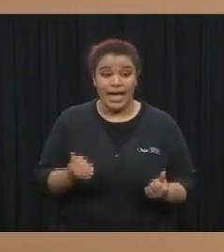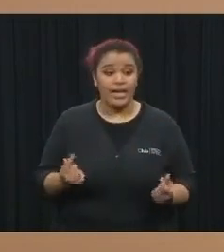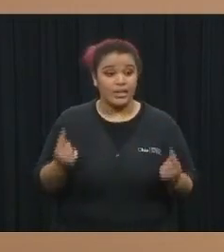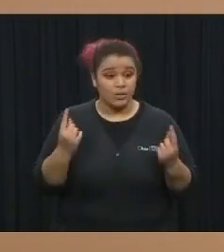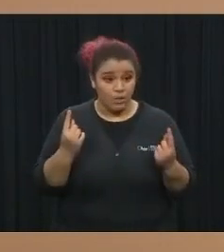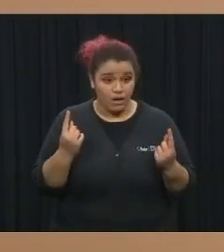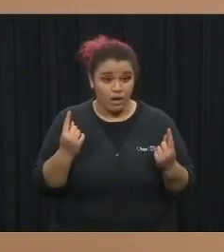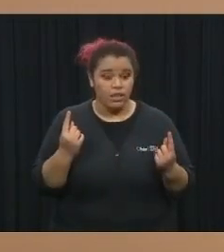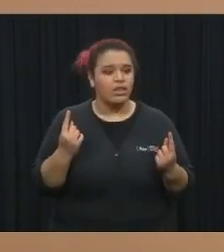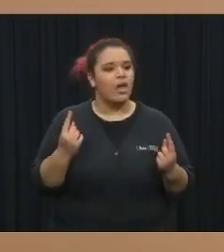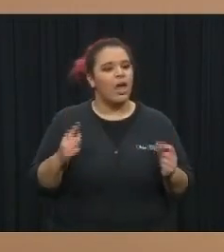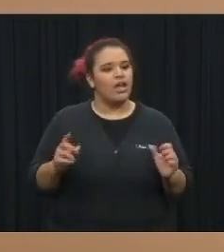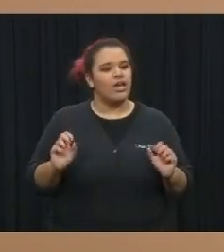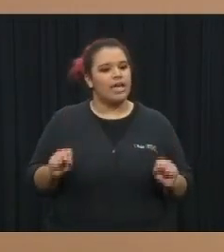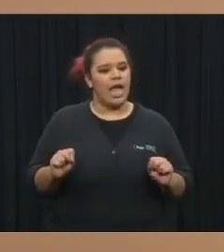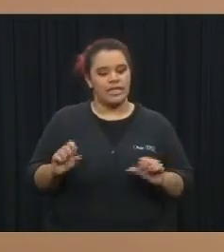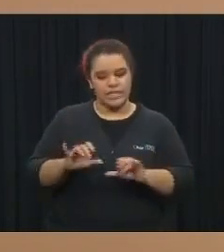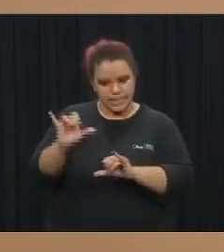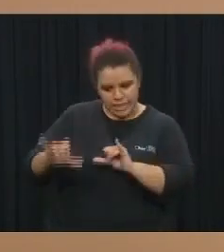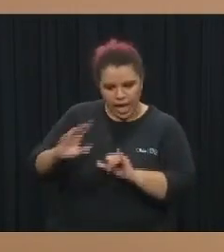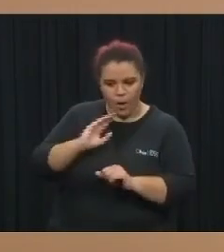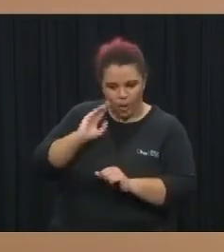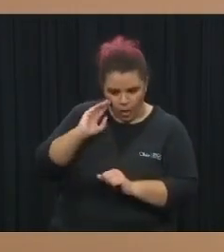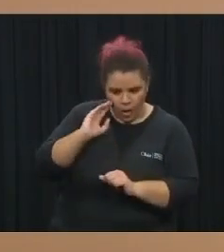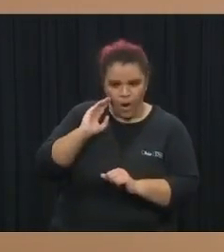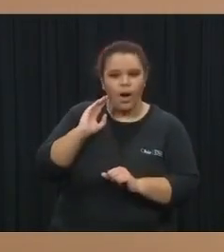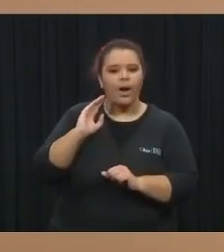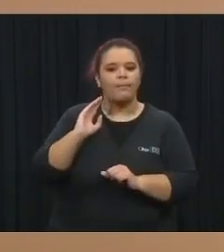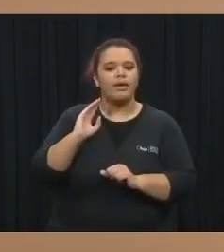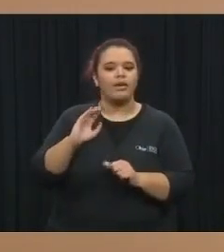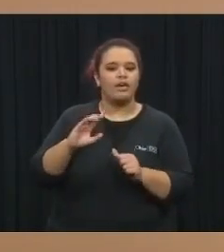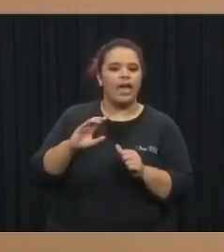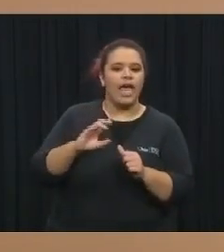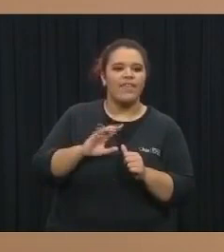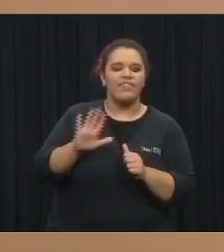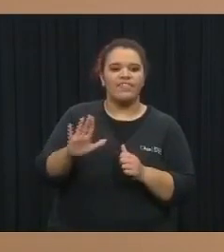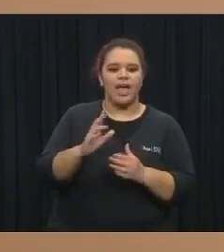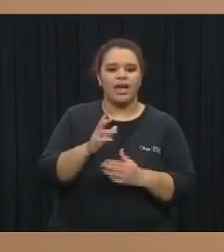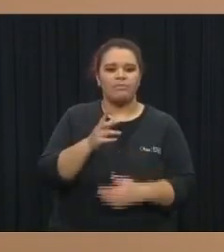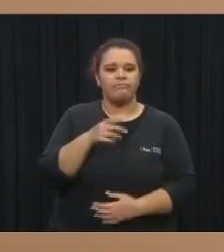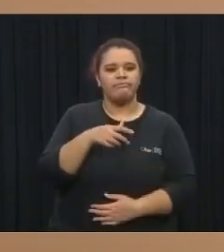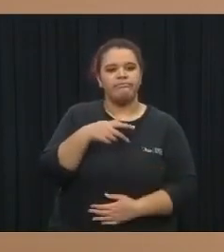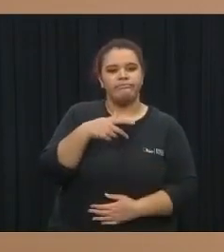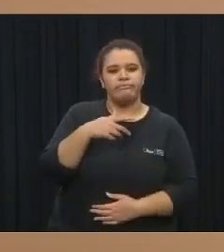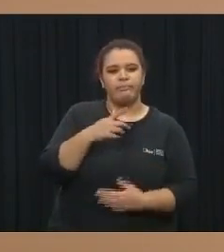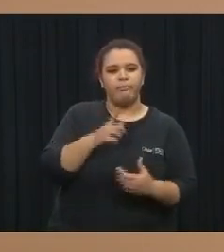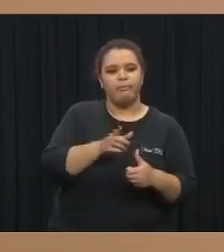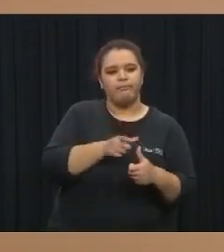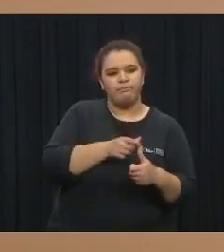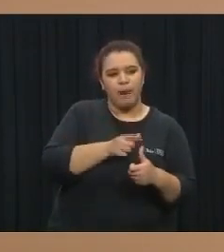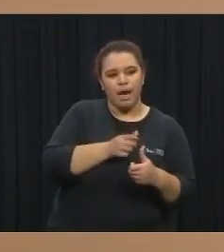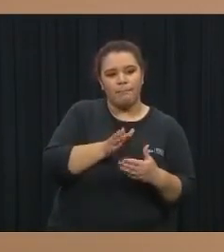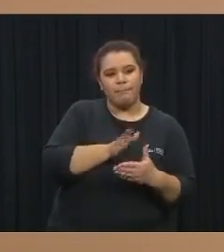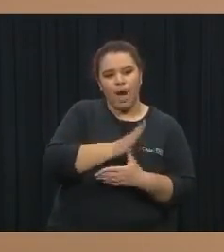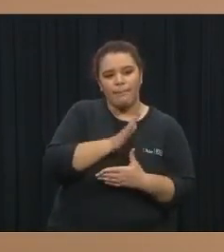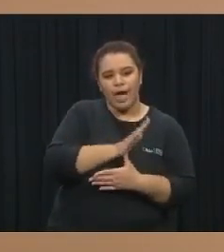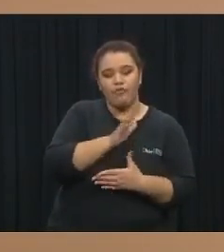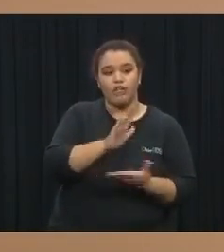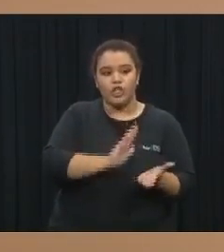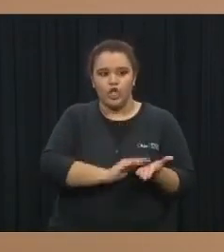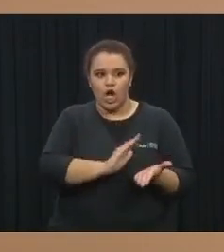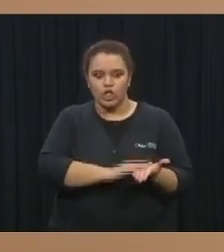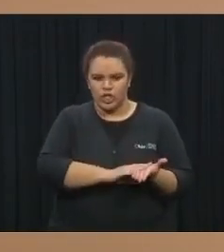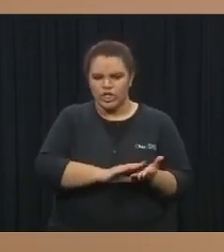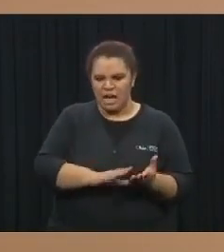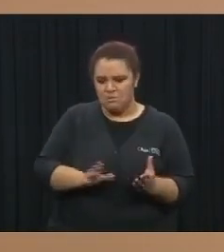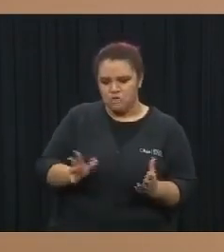and keeping them at home with any symptoms that look anything like flu, but that they are, you know, safe enough to be at home